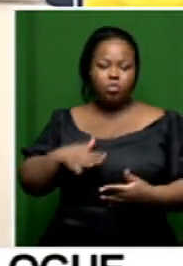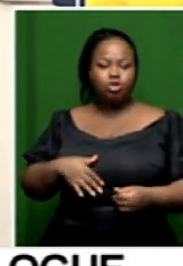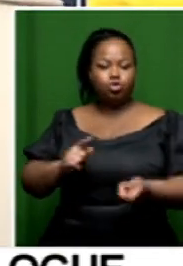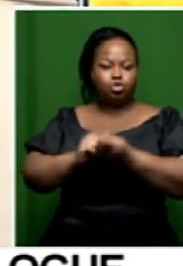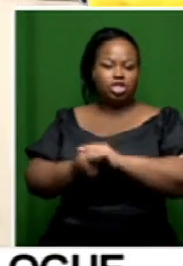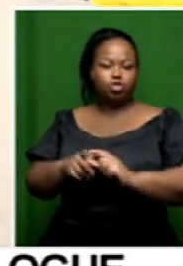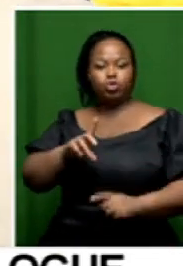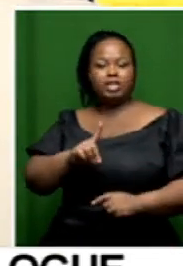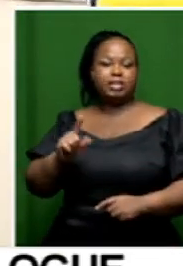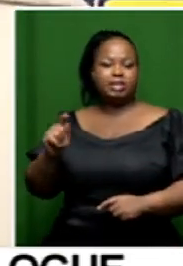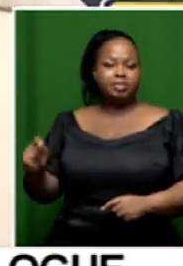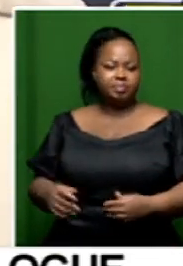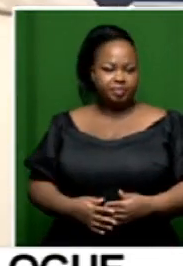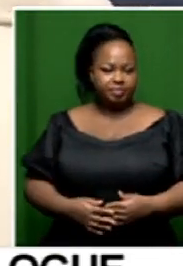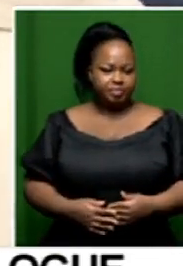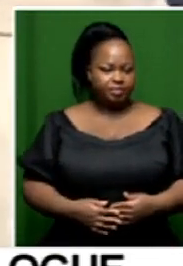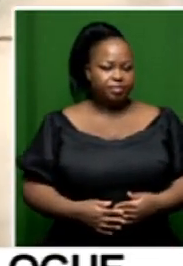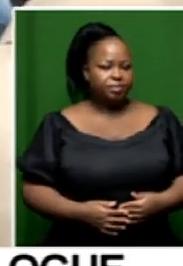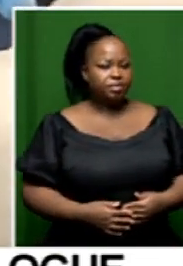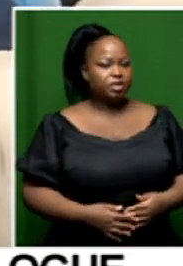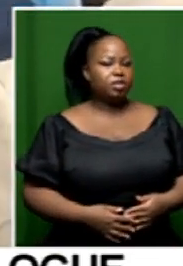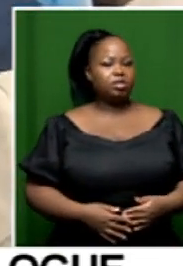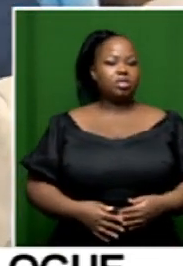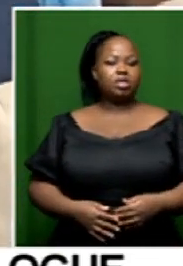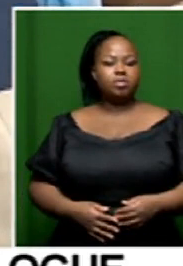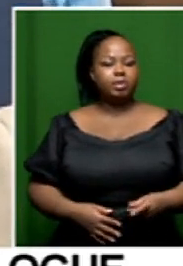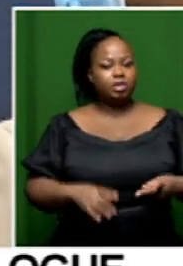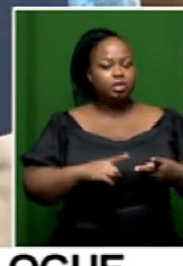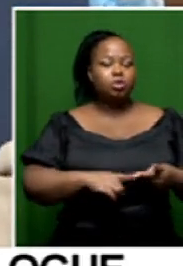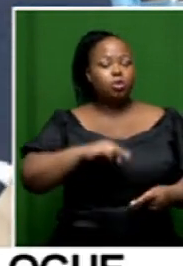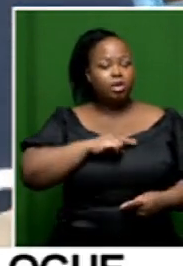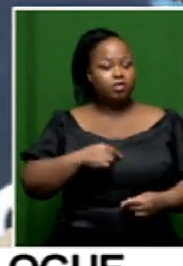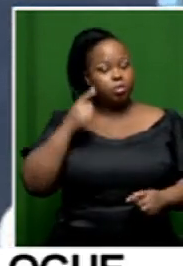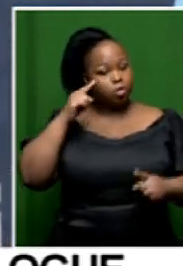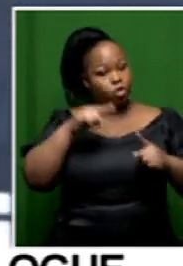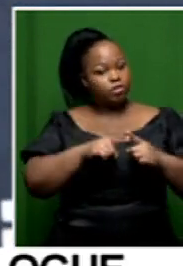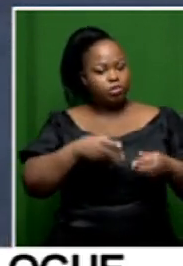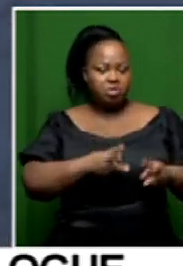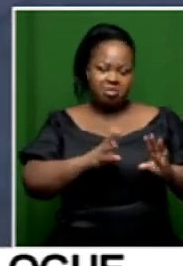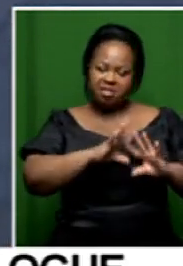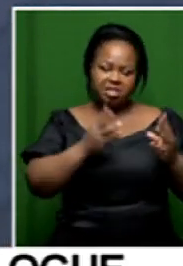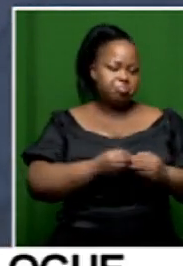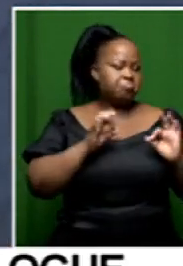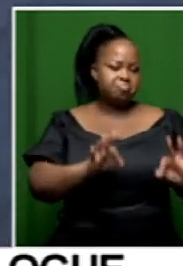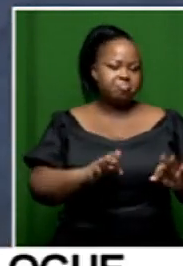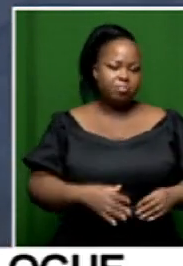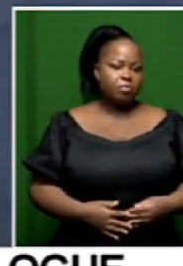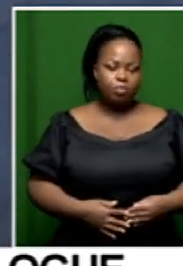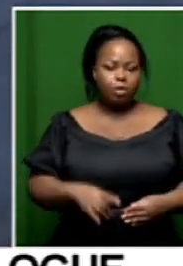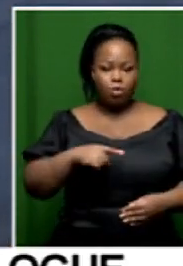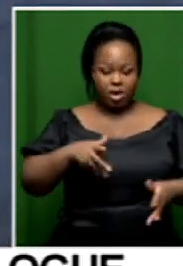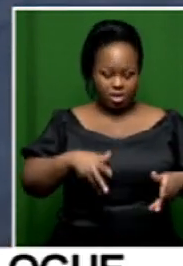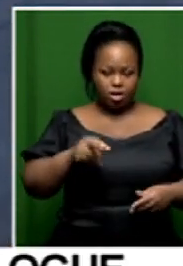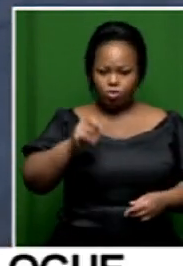digital? Yes, indeed. Thank you very much. From a project rollout point of view, we are underway. As we are in the